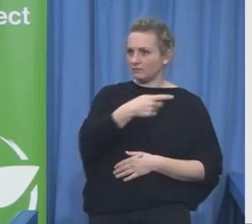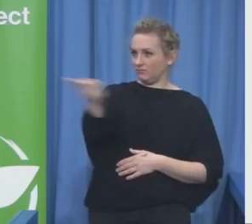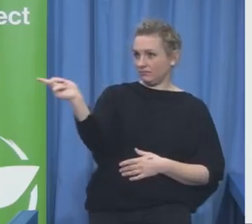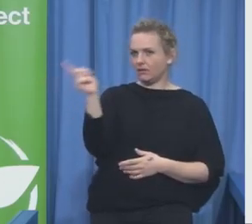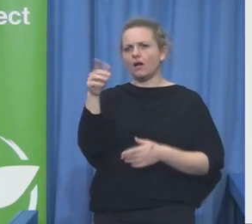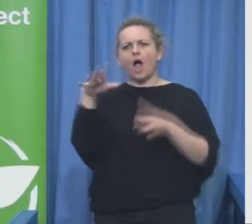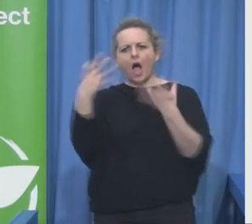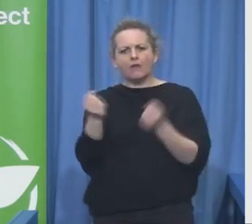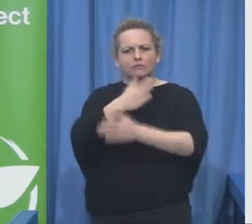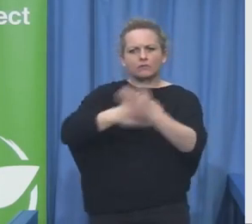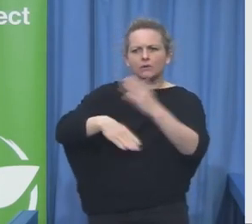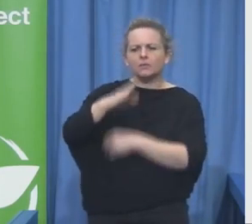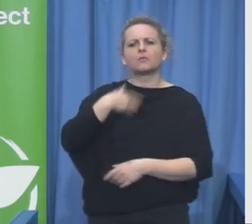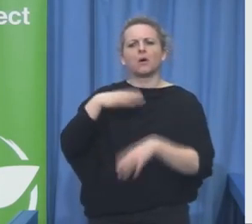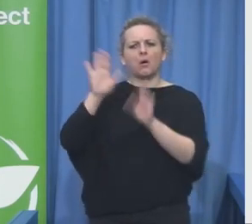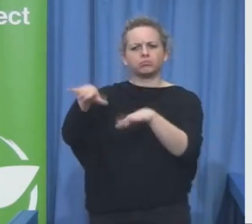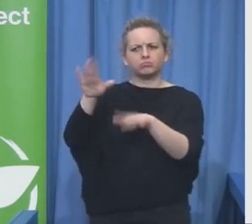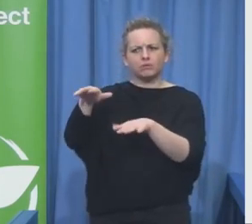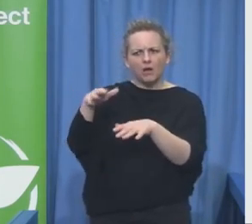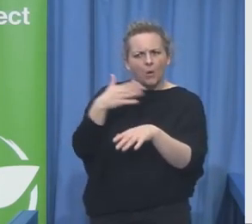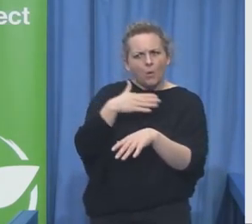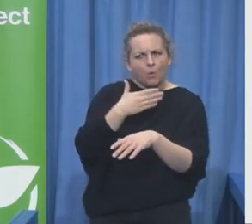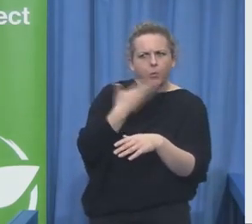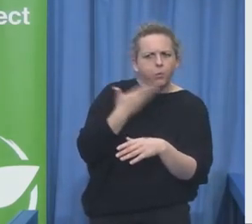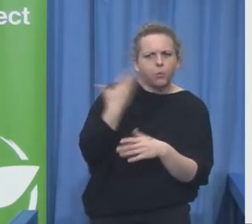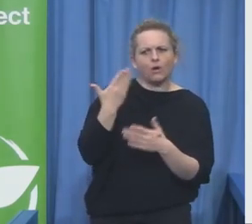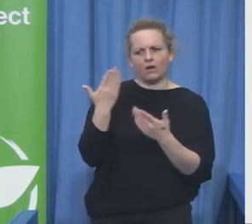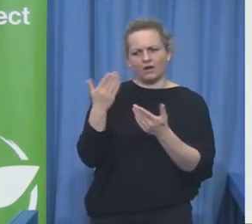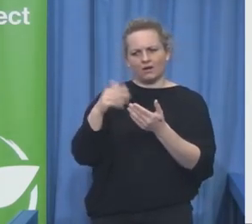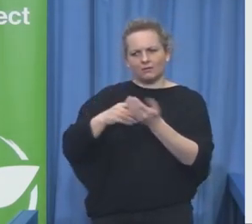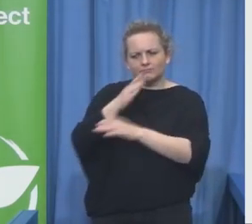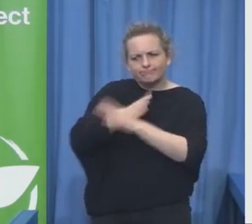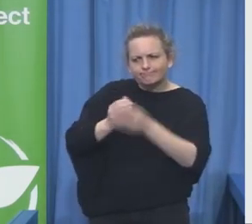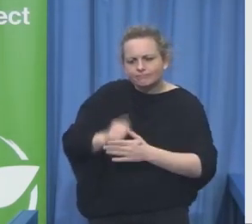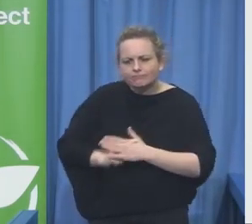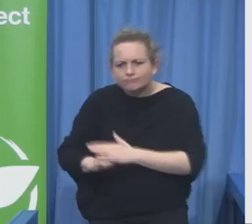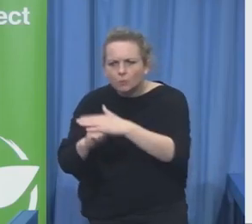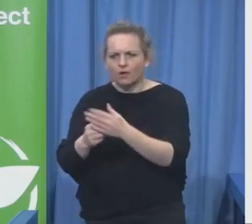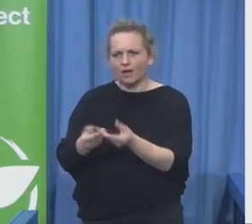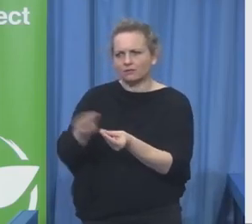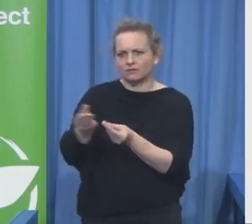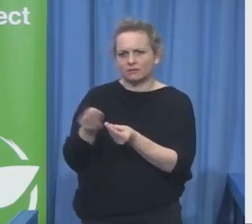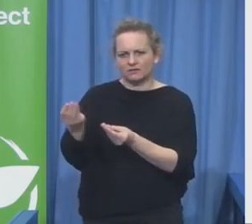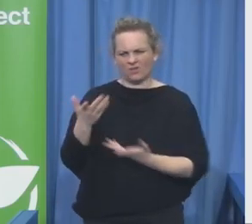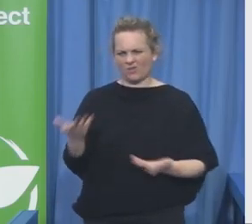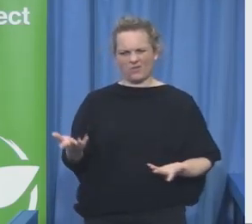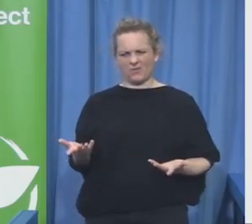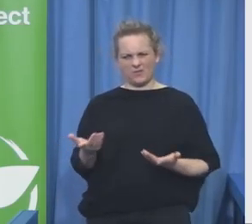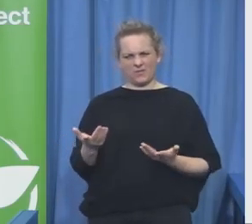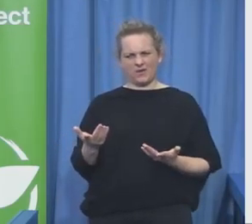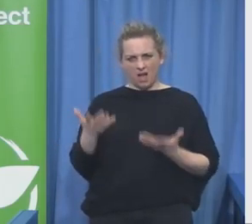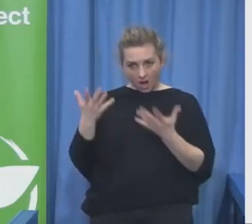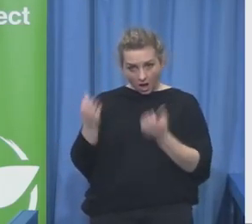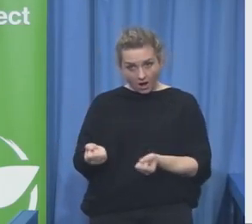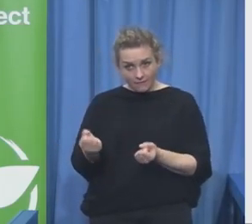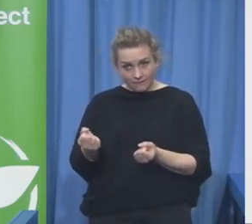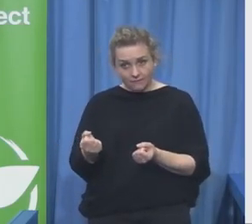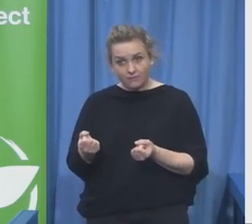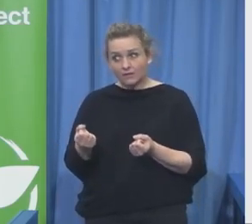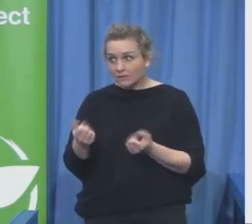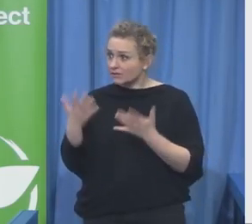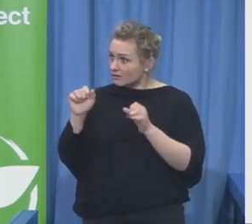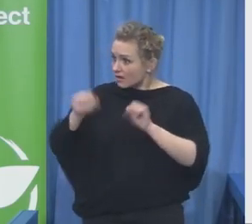is that as we engage with businesses around the world in their time of digital transformation, that we must make sure that they consider accessibility and